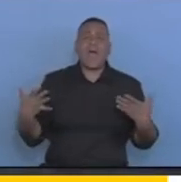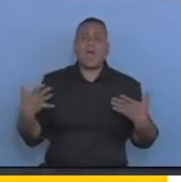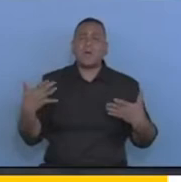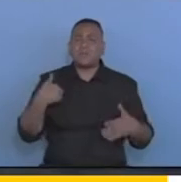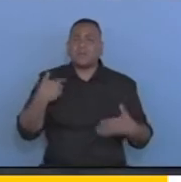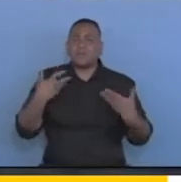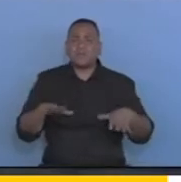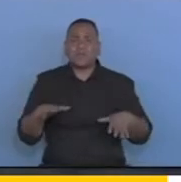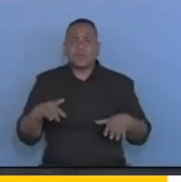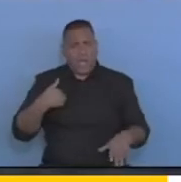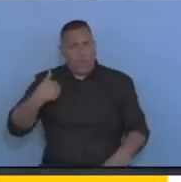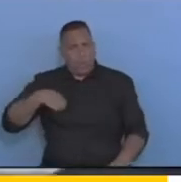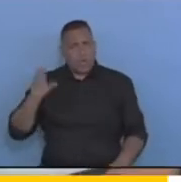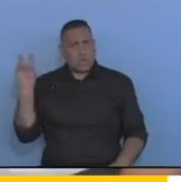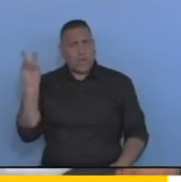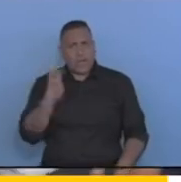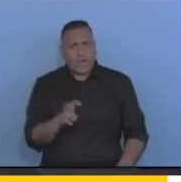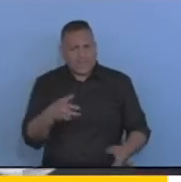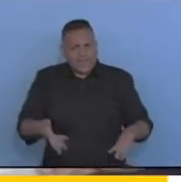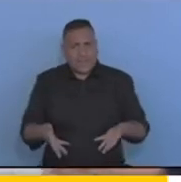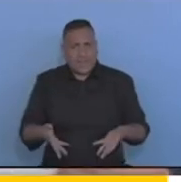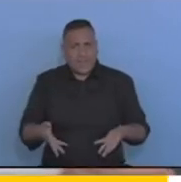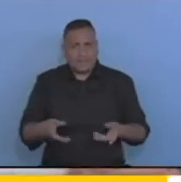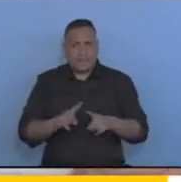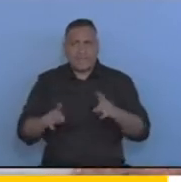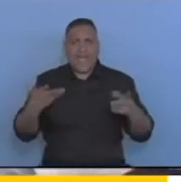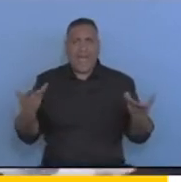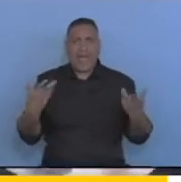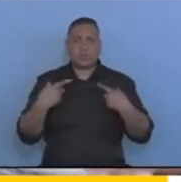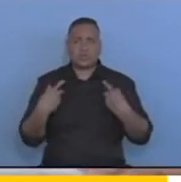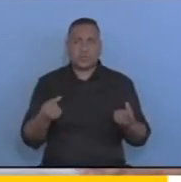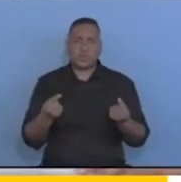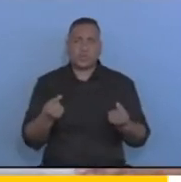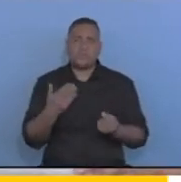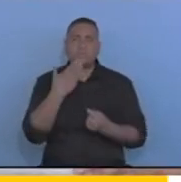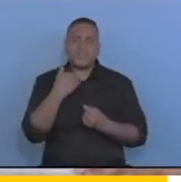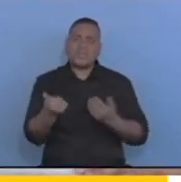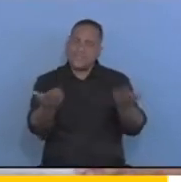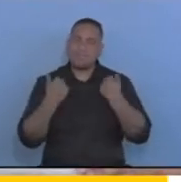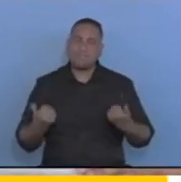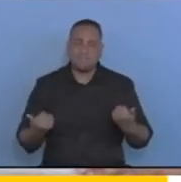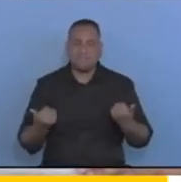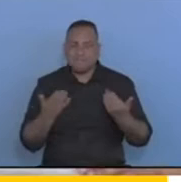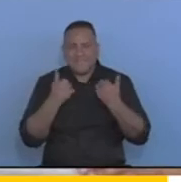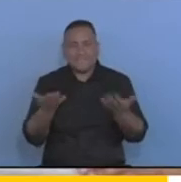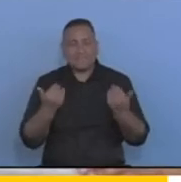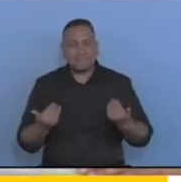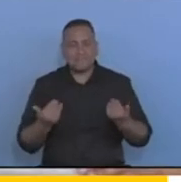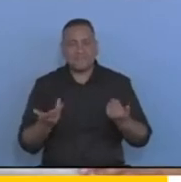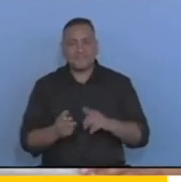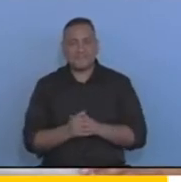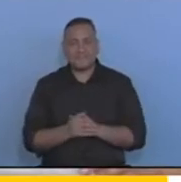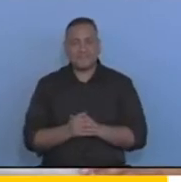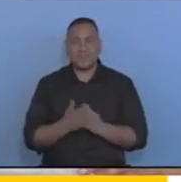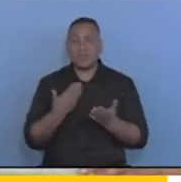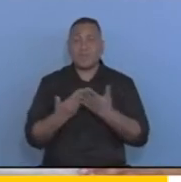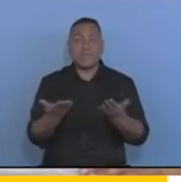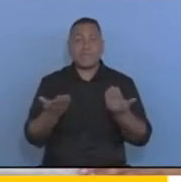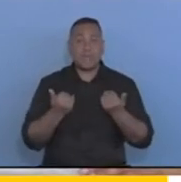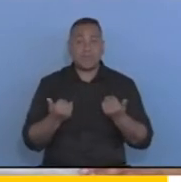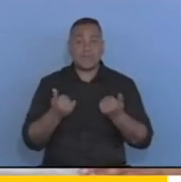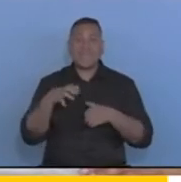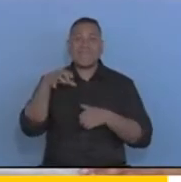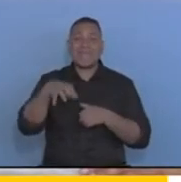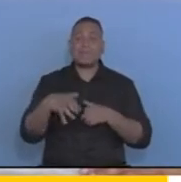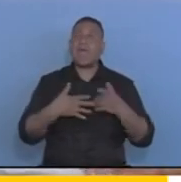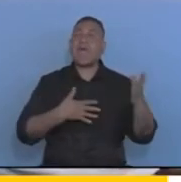here. Get me here. How do Get I do here. That? Please come here. Point number one, you can come and visit the campus at any time. Come and